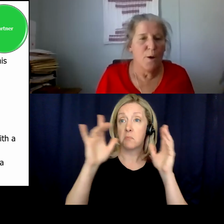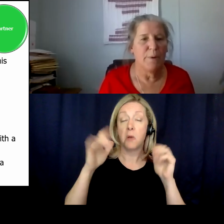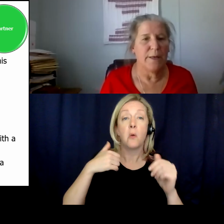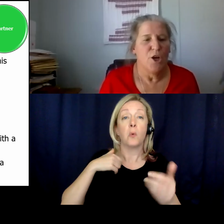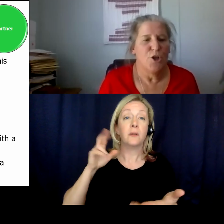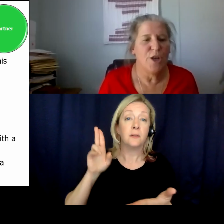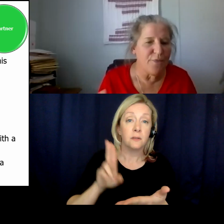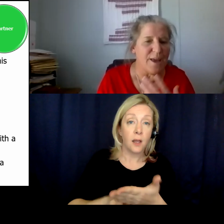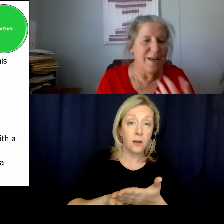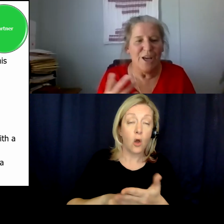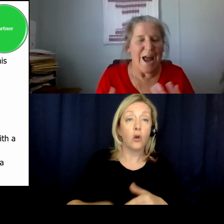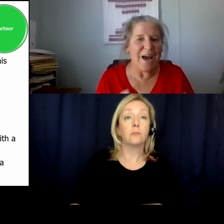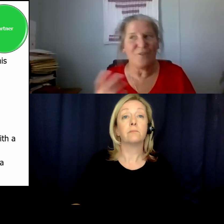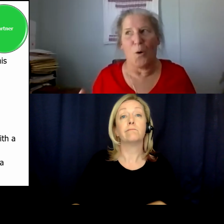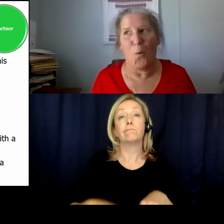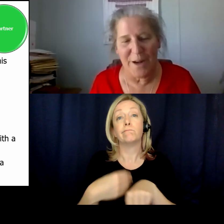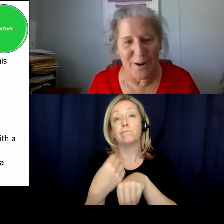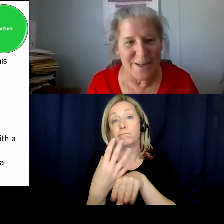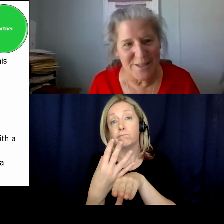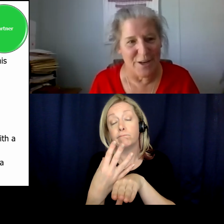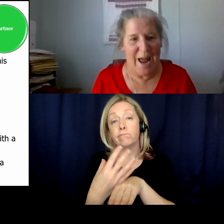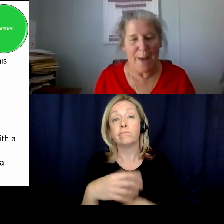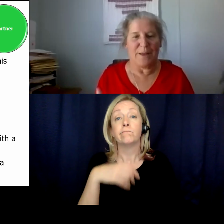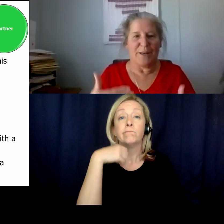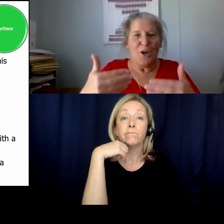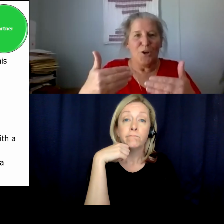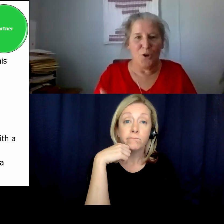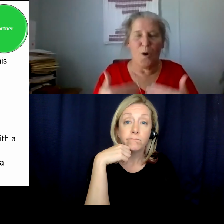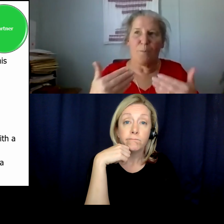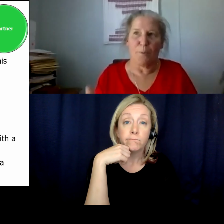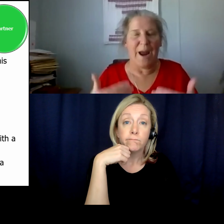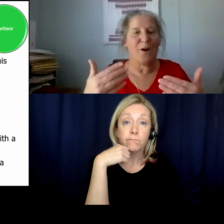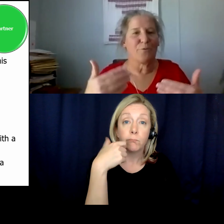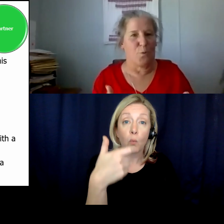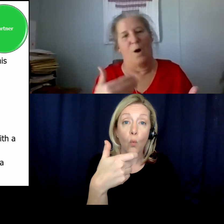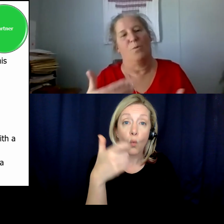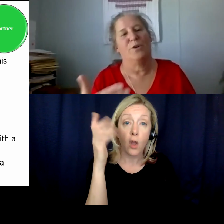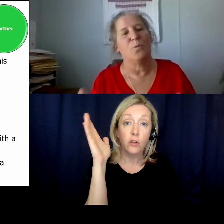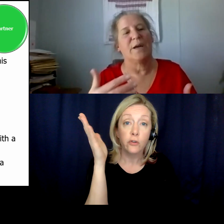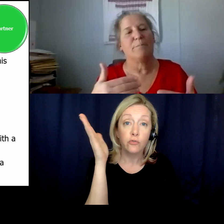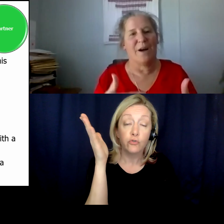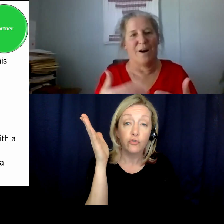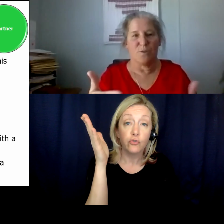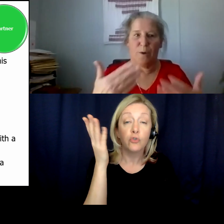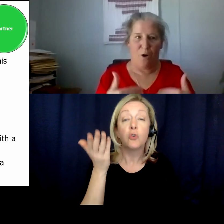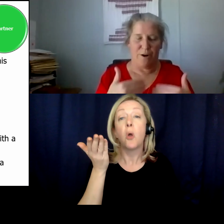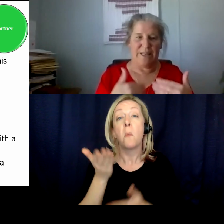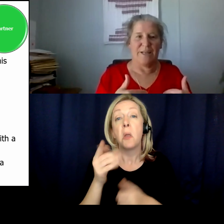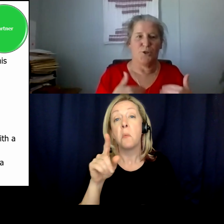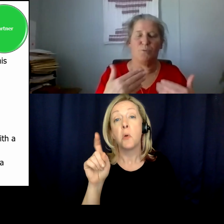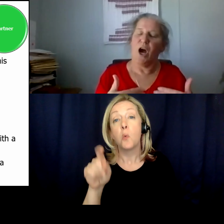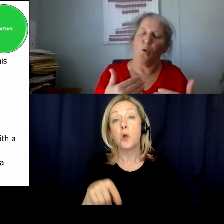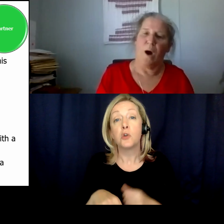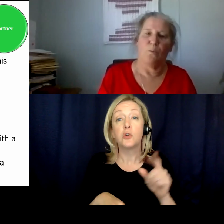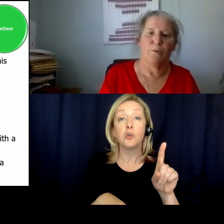something, but nothing out of the ordinary is going to happen. You are prepared for what we're doing because we already